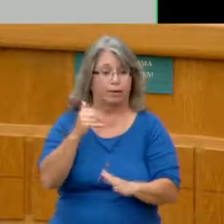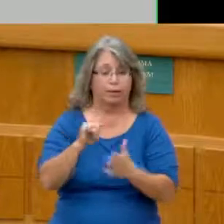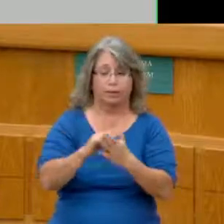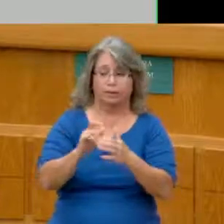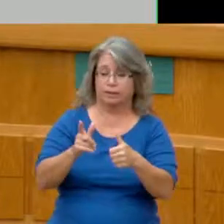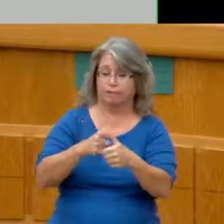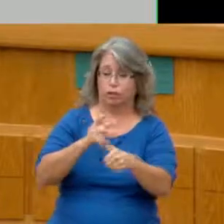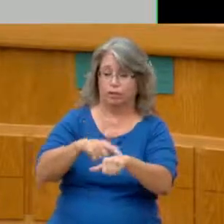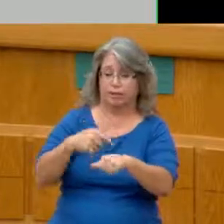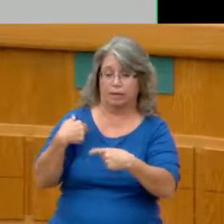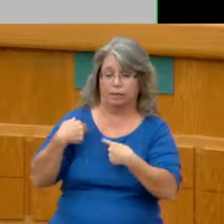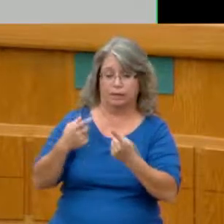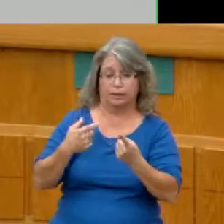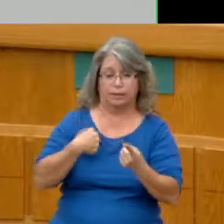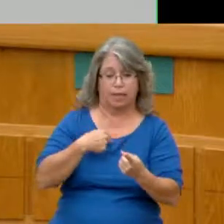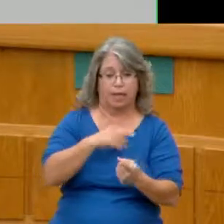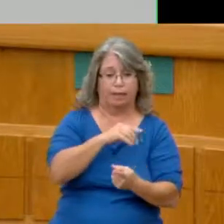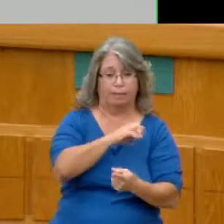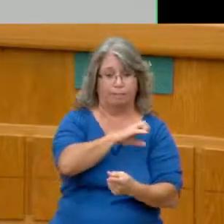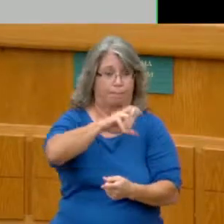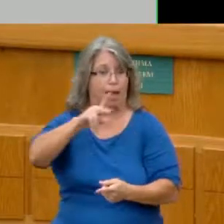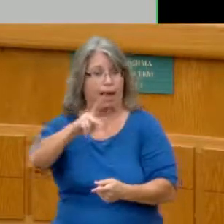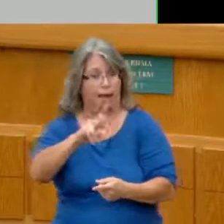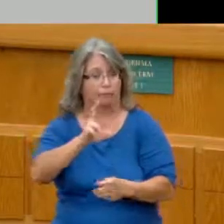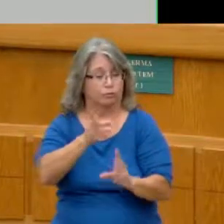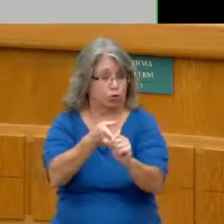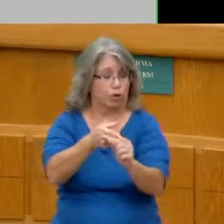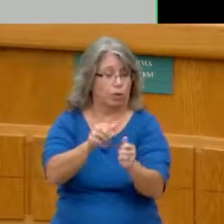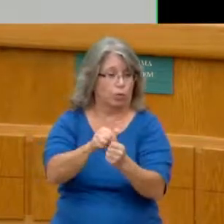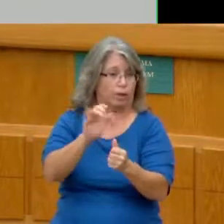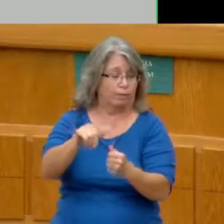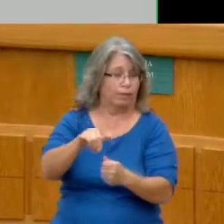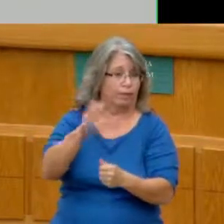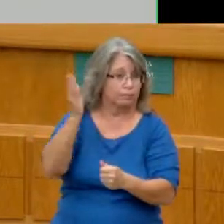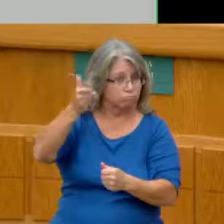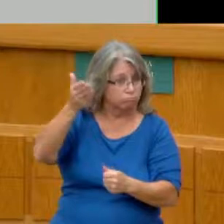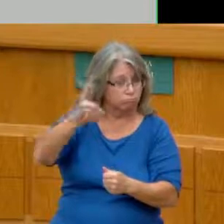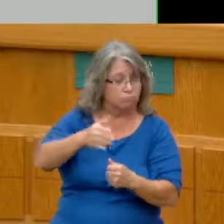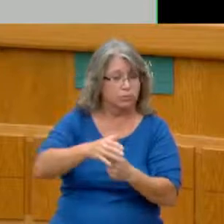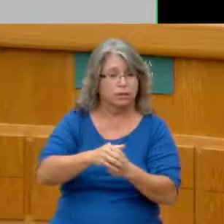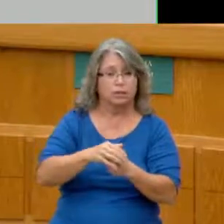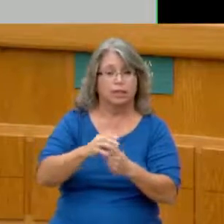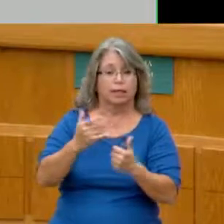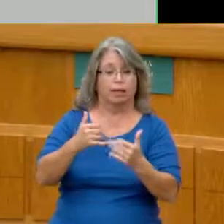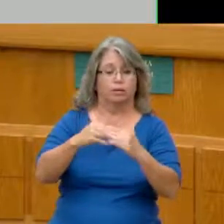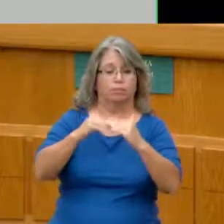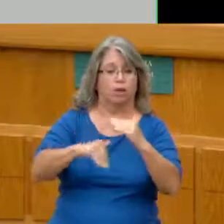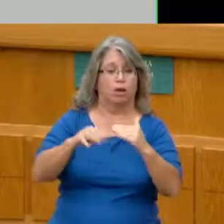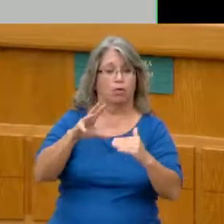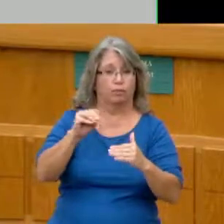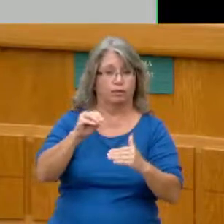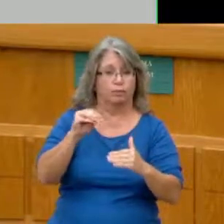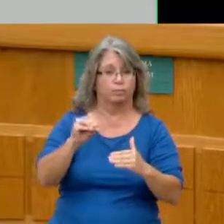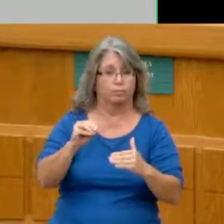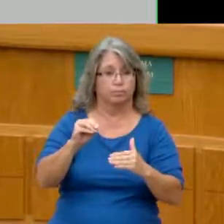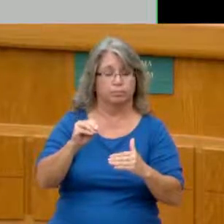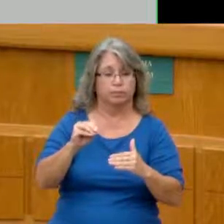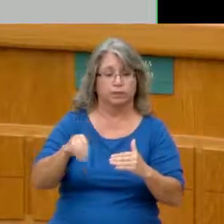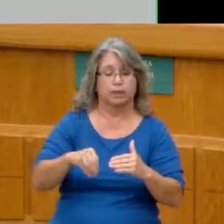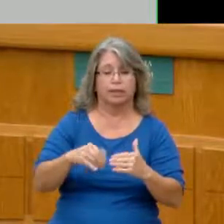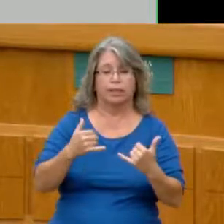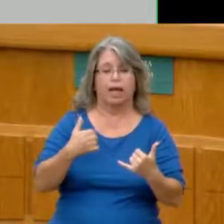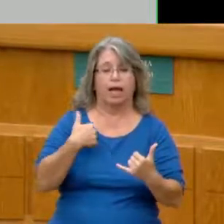these pandemic updates that we've been below 15%. So the last time we talked 2 weeks ago, we were at 18%. Now